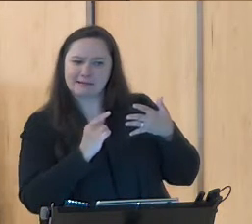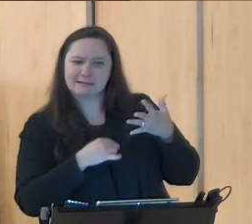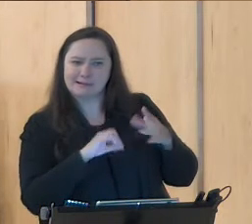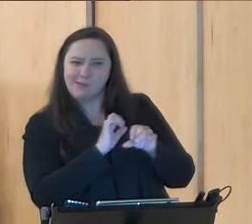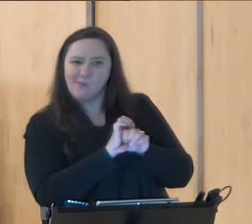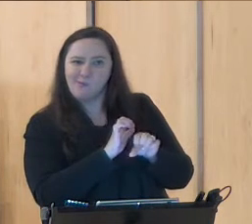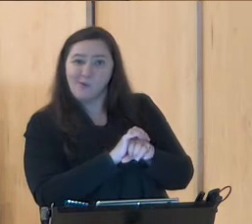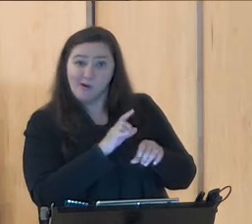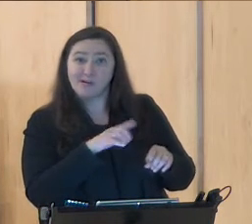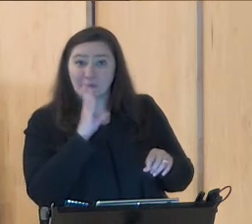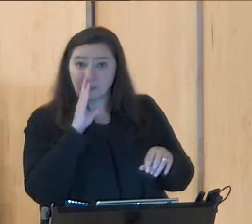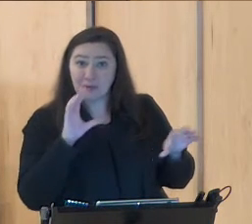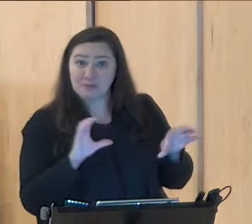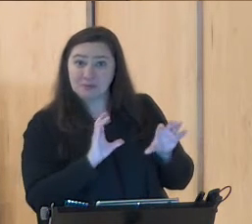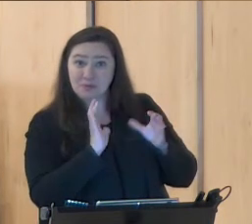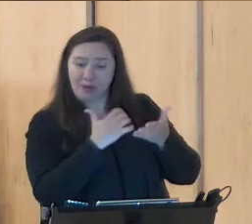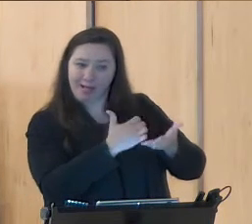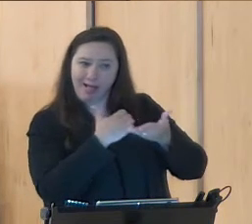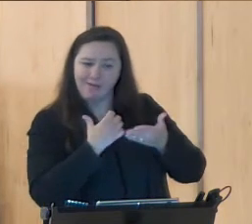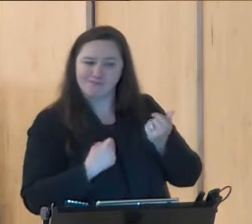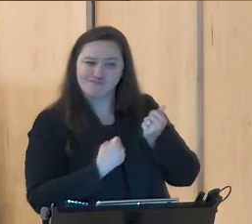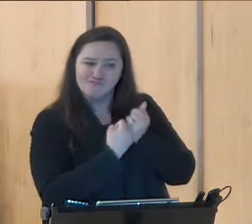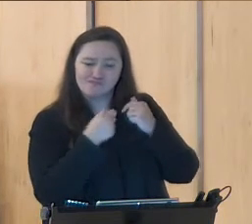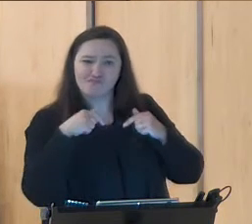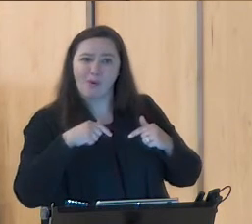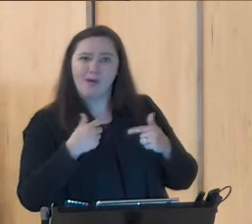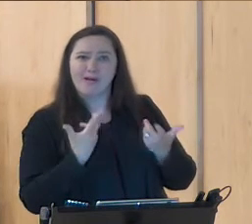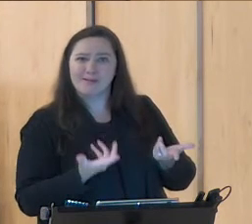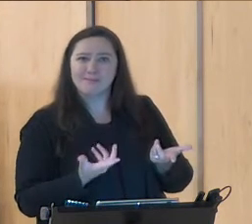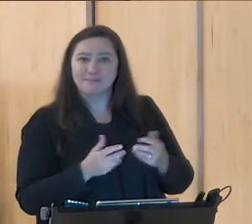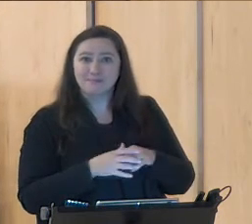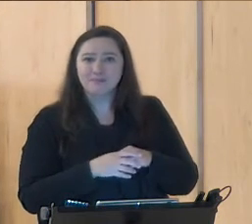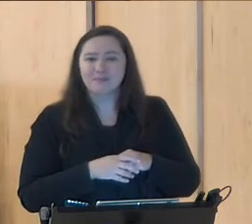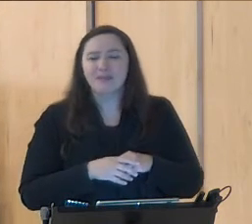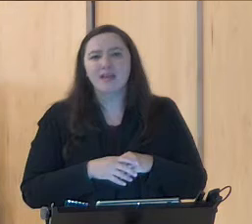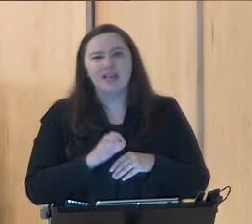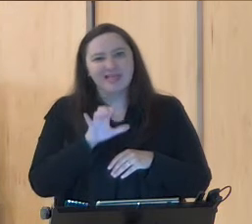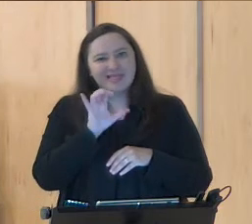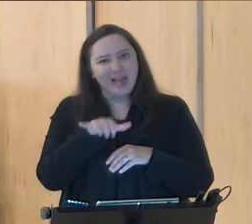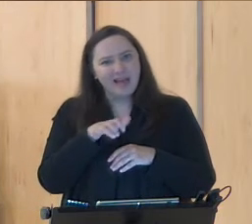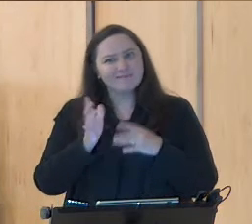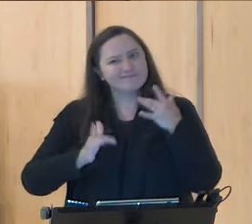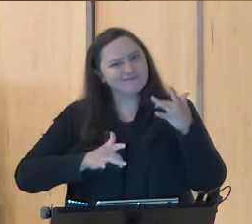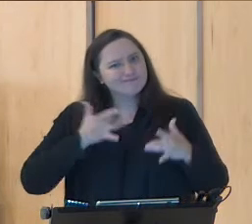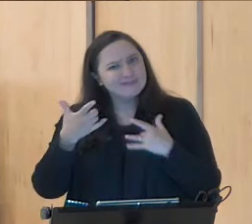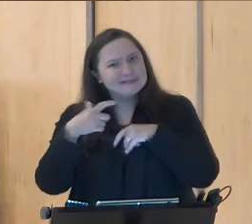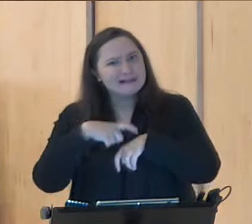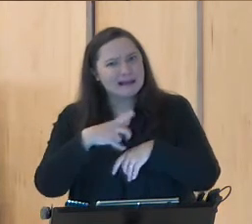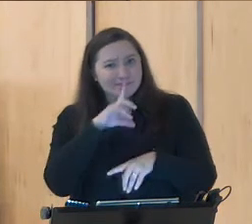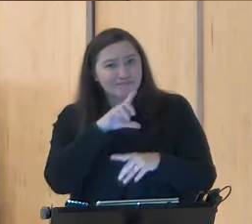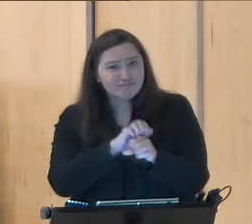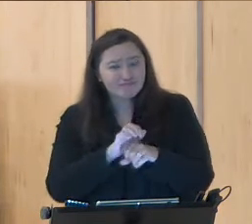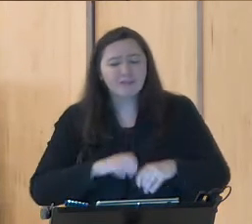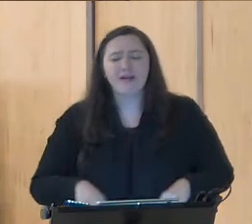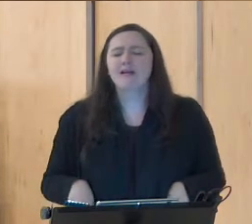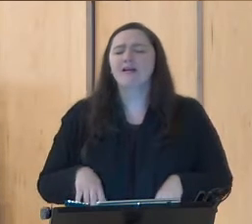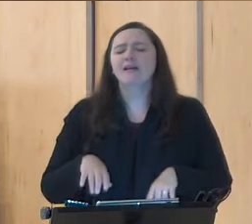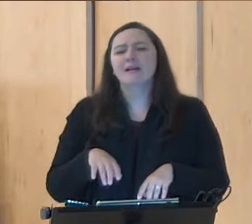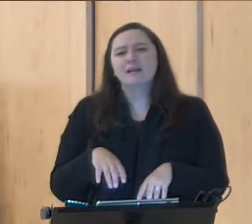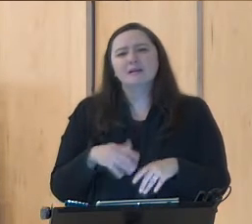and teachers will do for them and with them. And that's exciting. But what